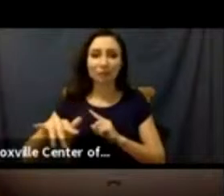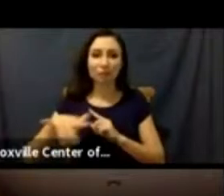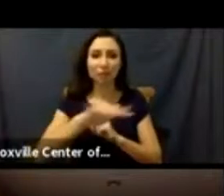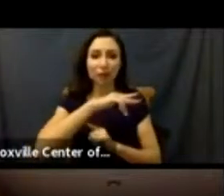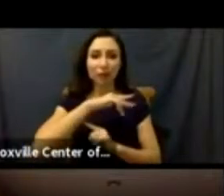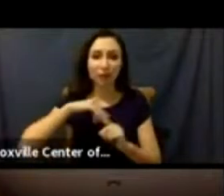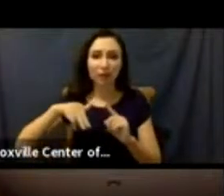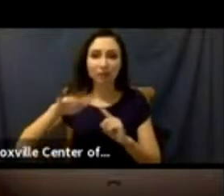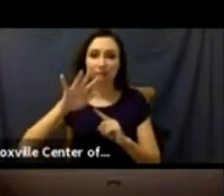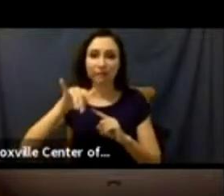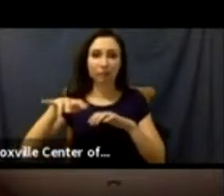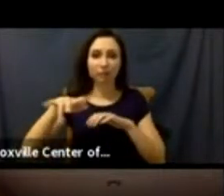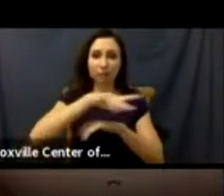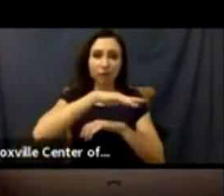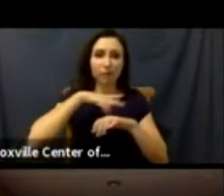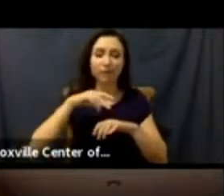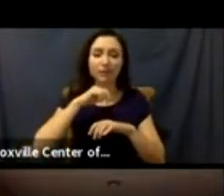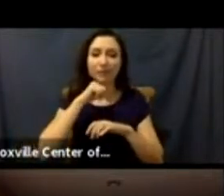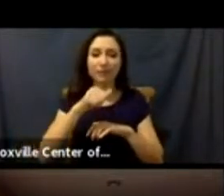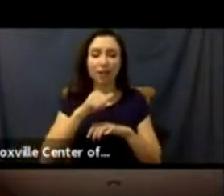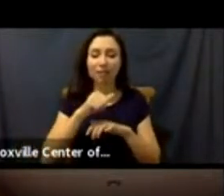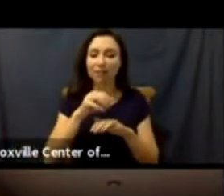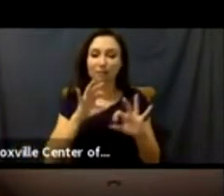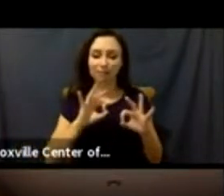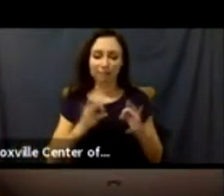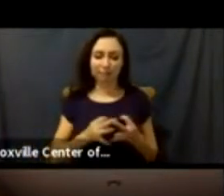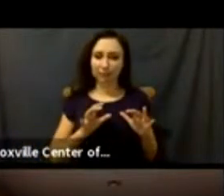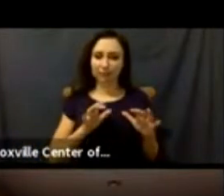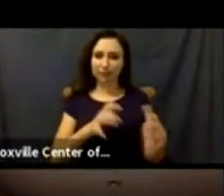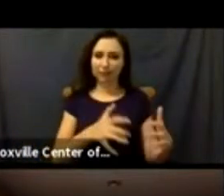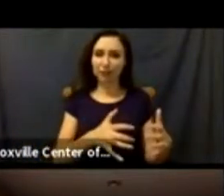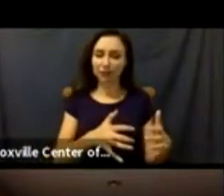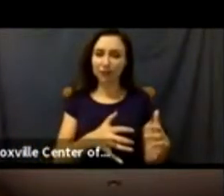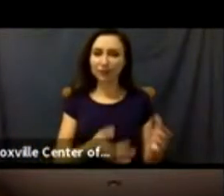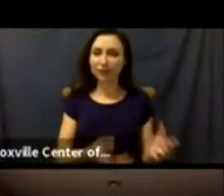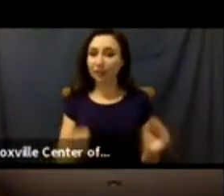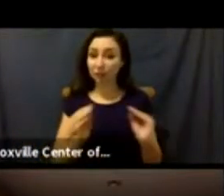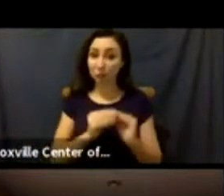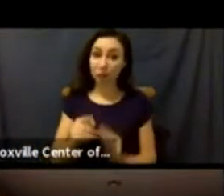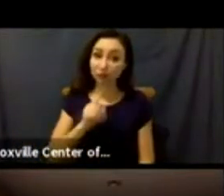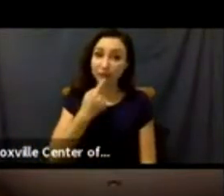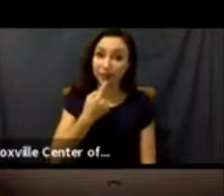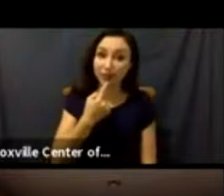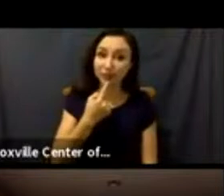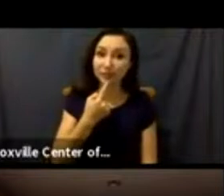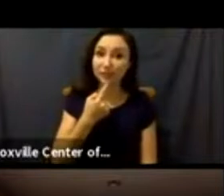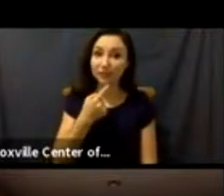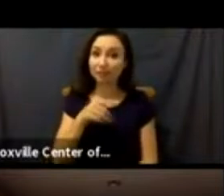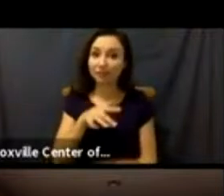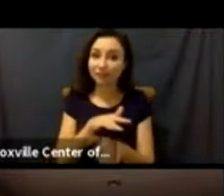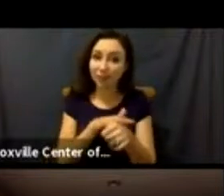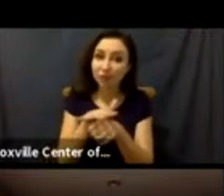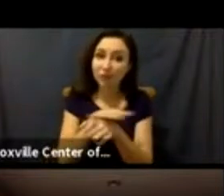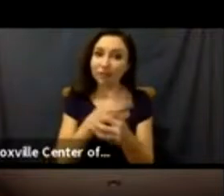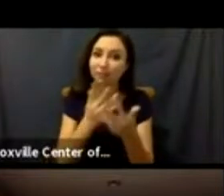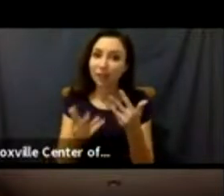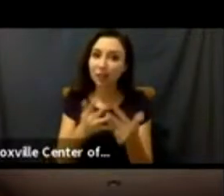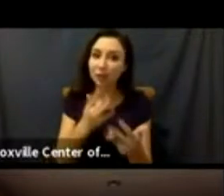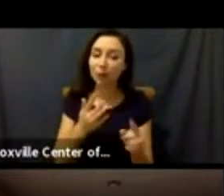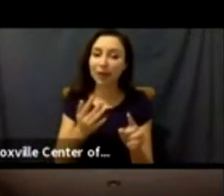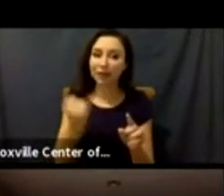do with an immediate family gathering, which actually is more of a critical area, as we